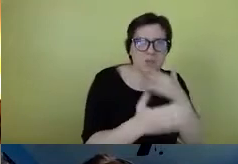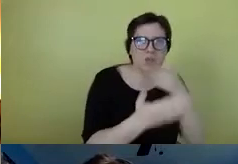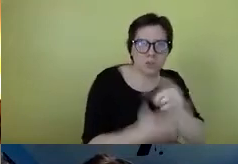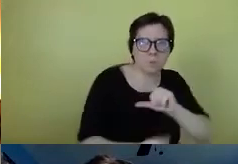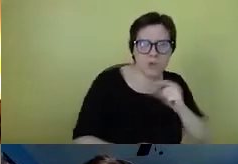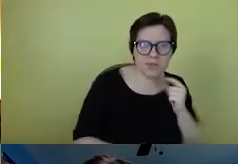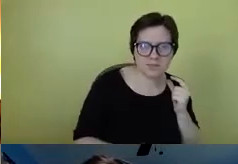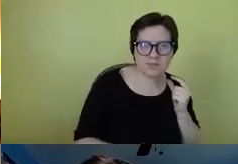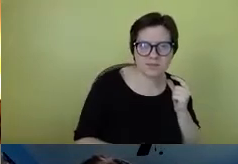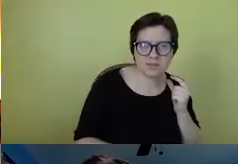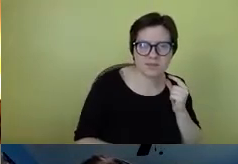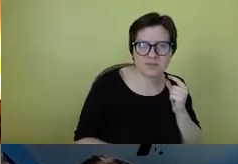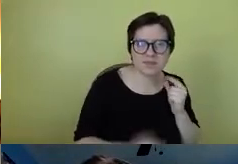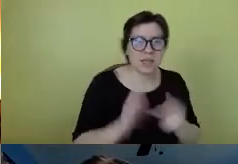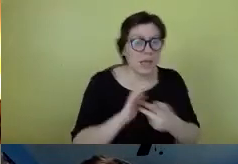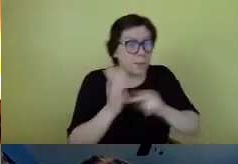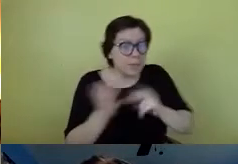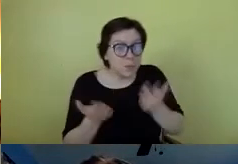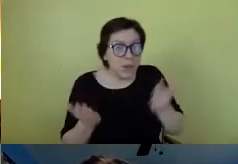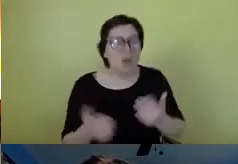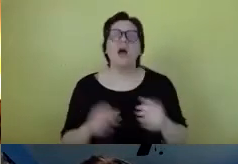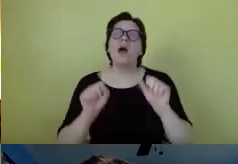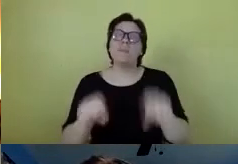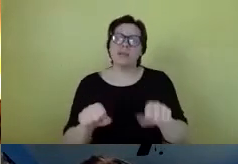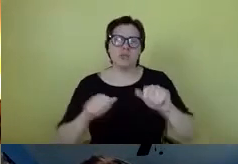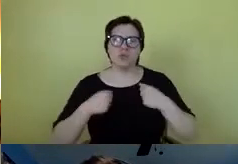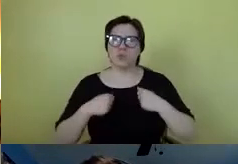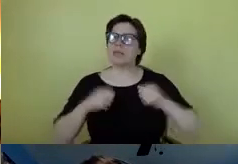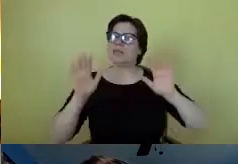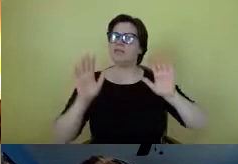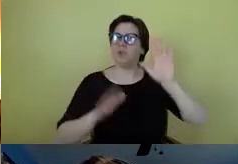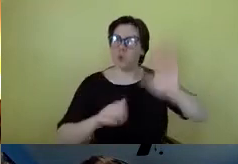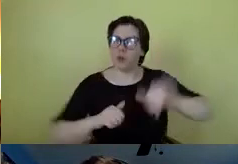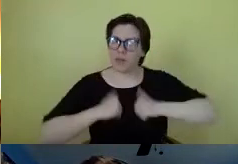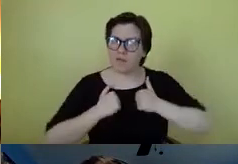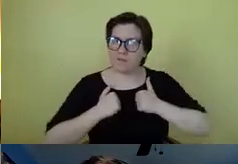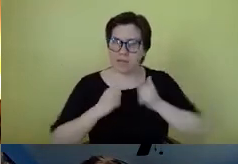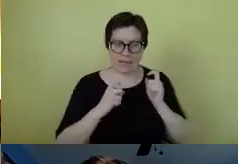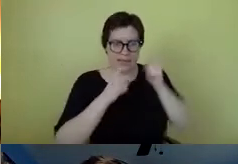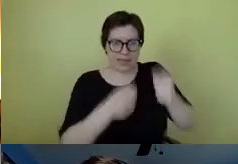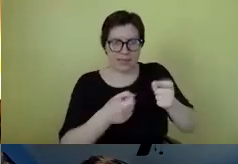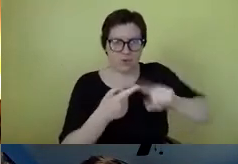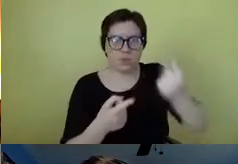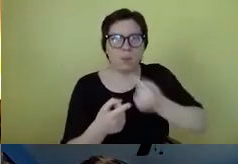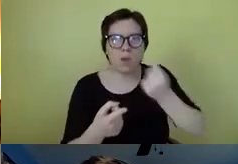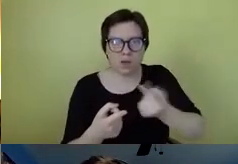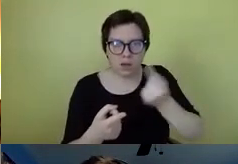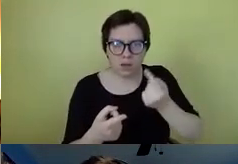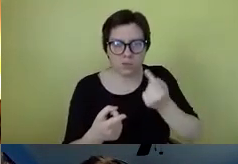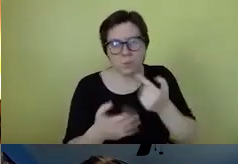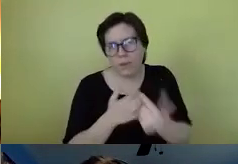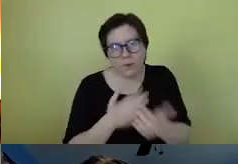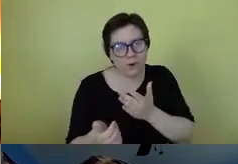is, the ability to give your life to someone, whether it be a